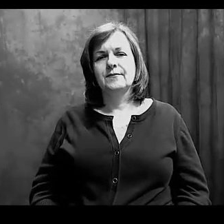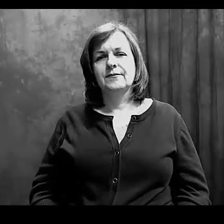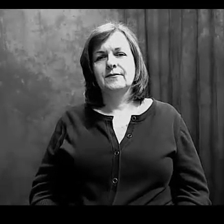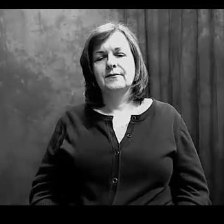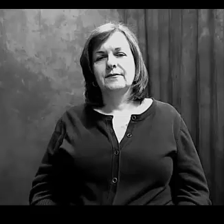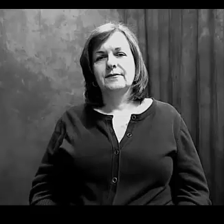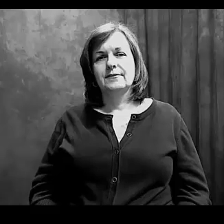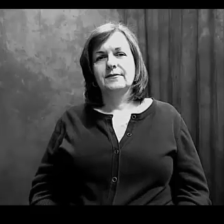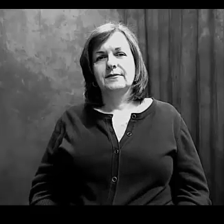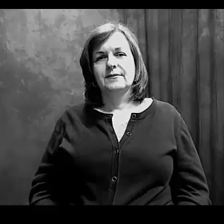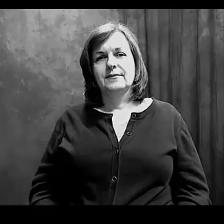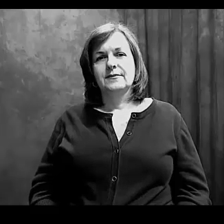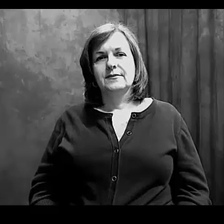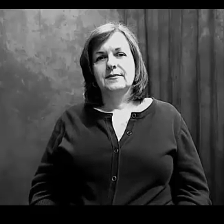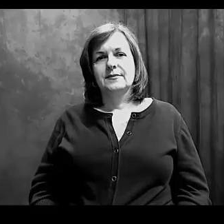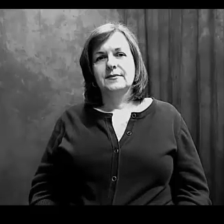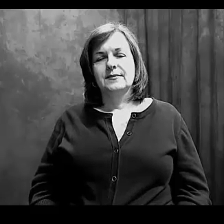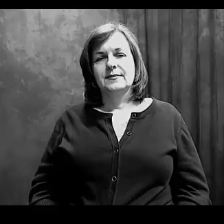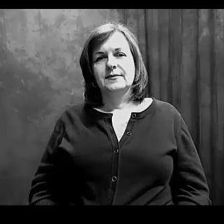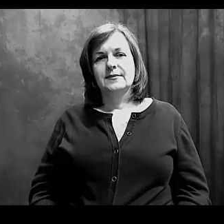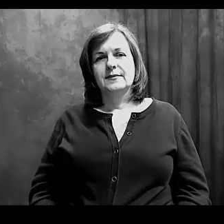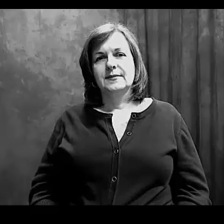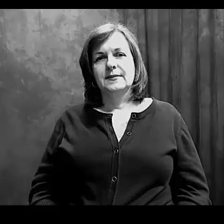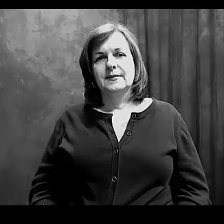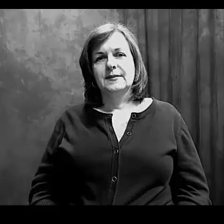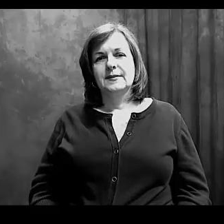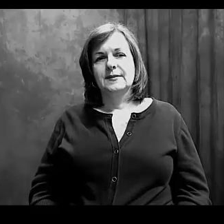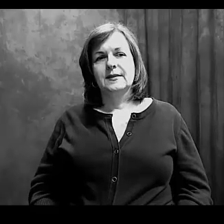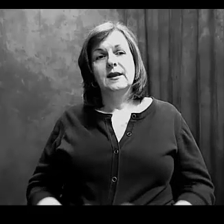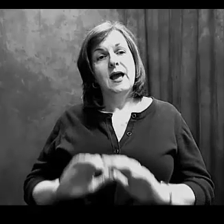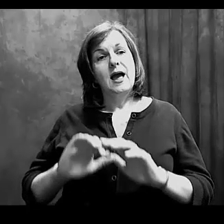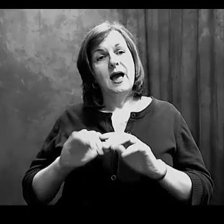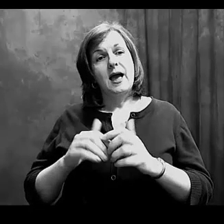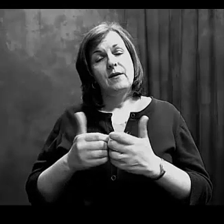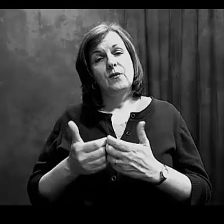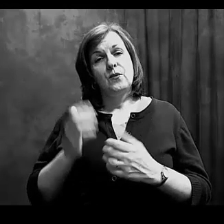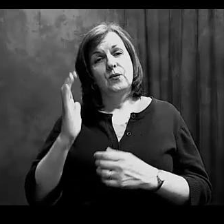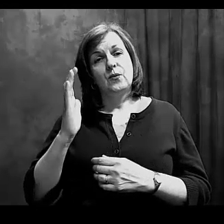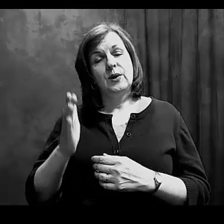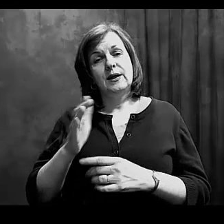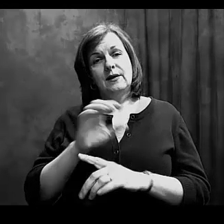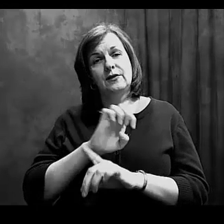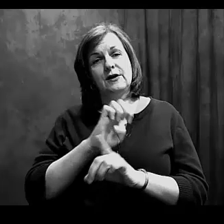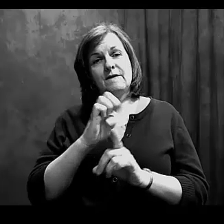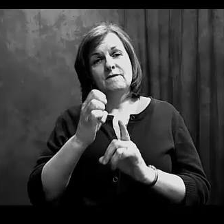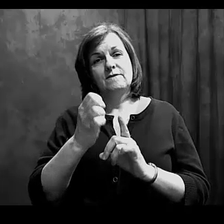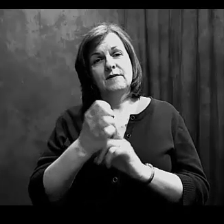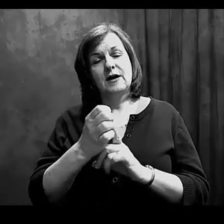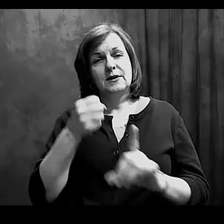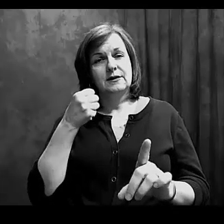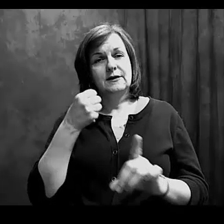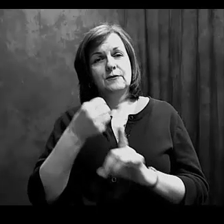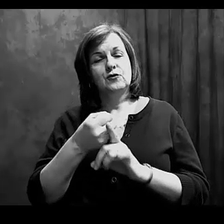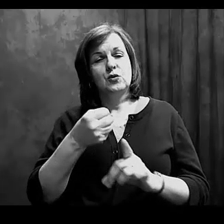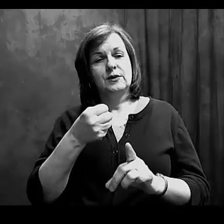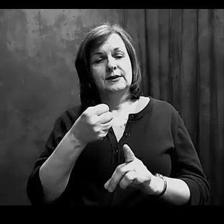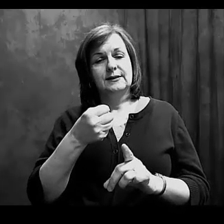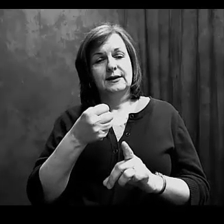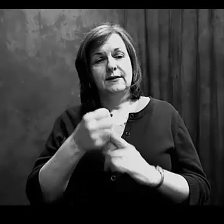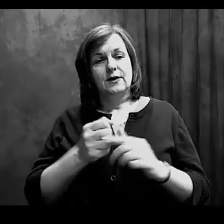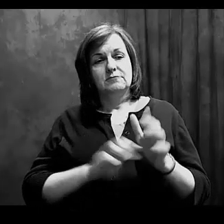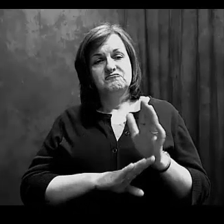Well, how does your environment drive the adaptations and the evolution